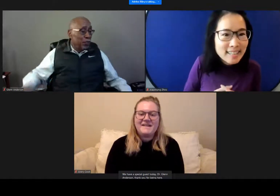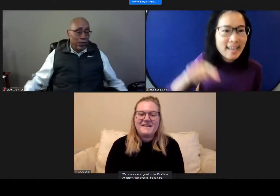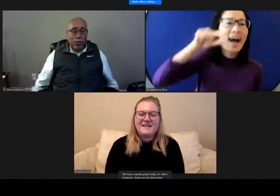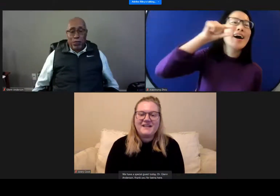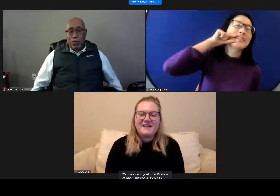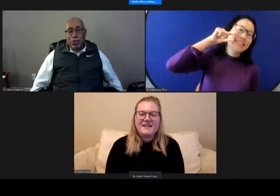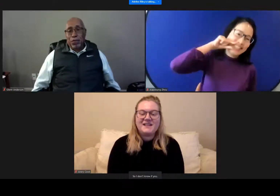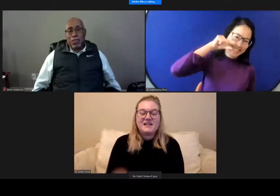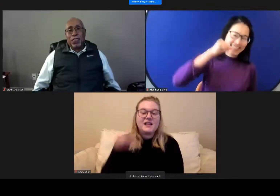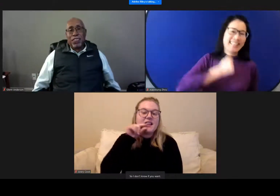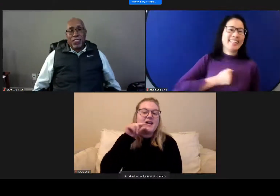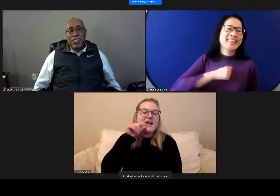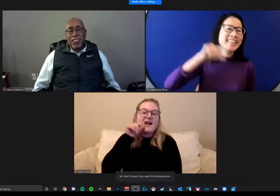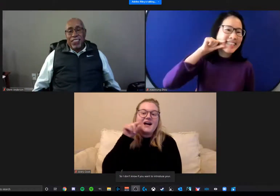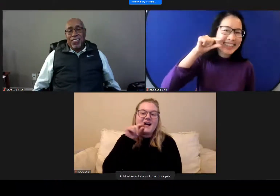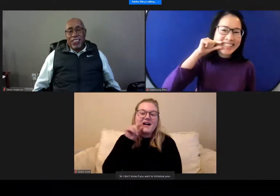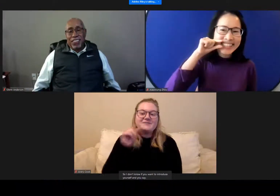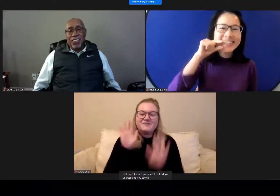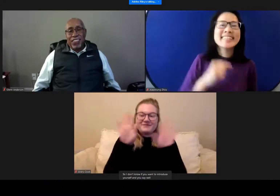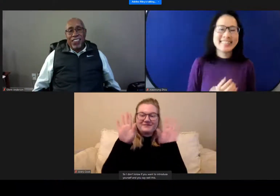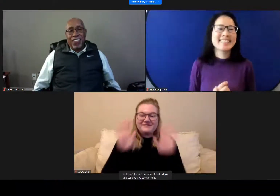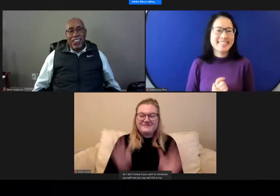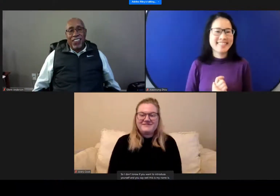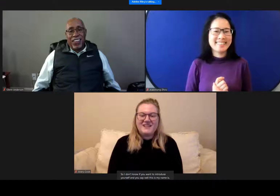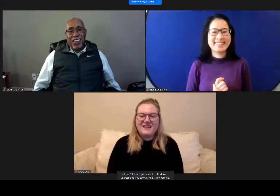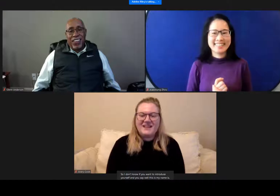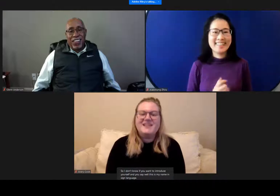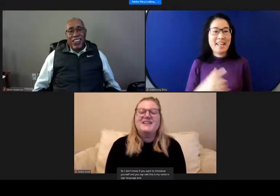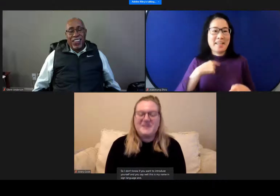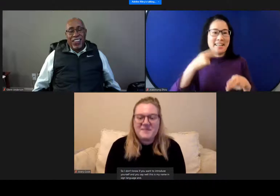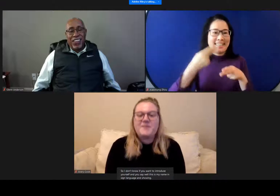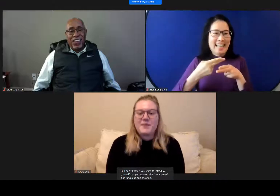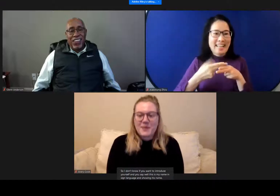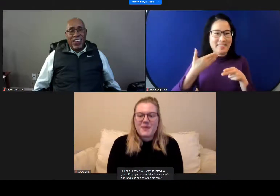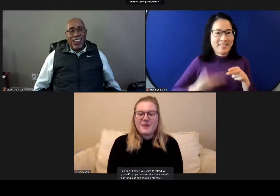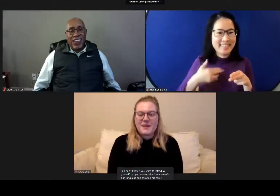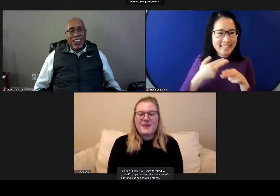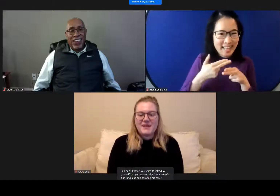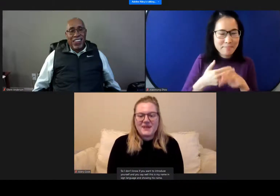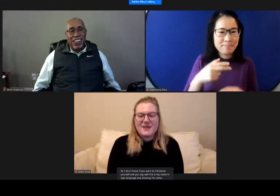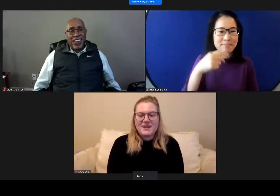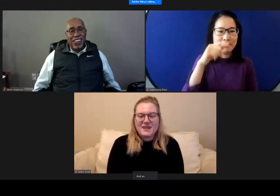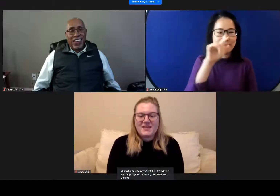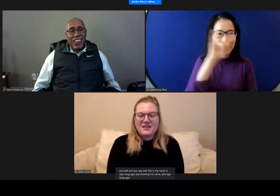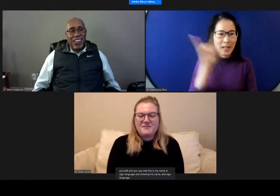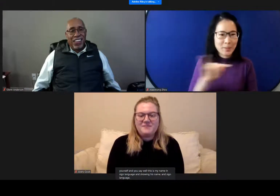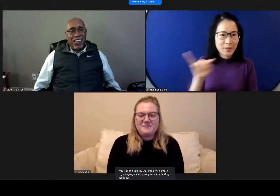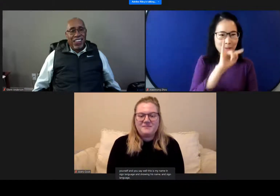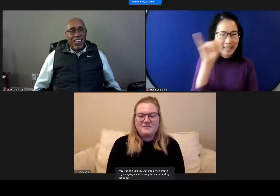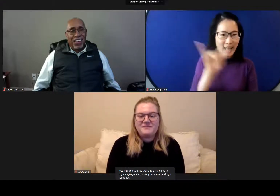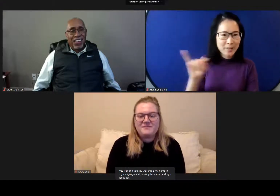So I don't know if you want to introduce yourself. And he's saying, well, this is my name in sign language, and showing his name in sign language.